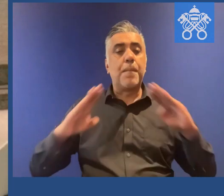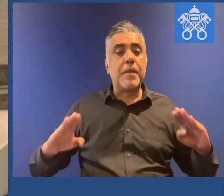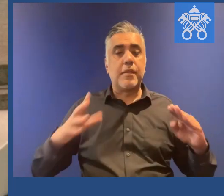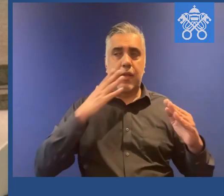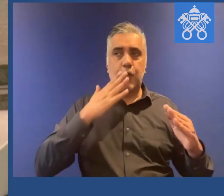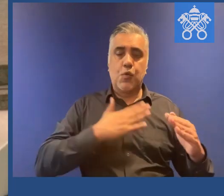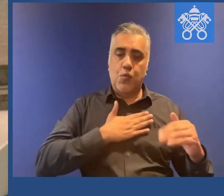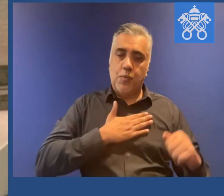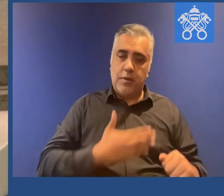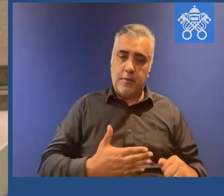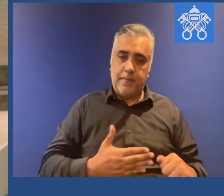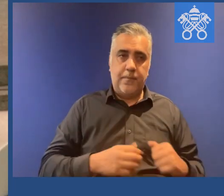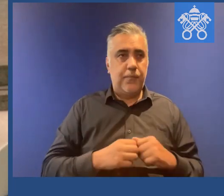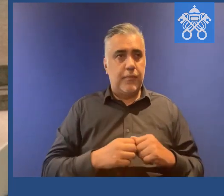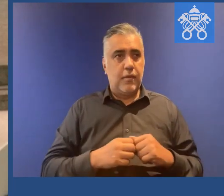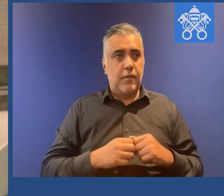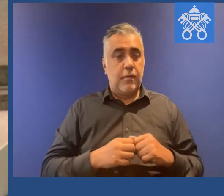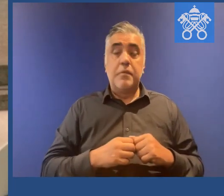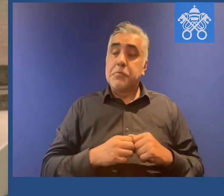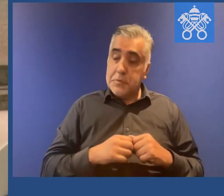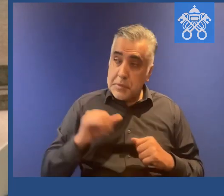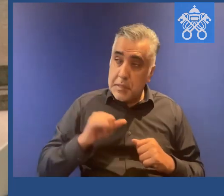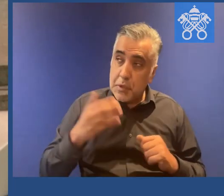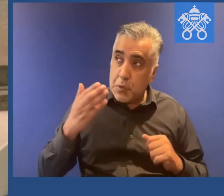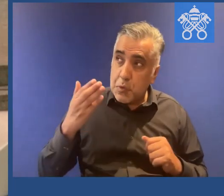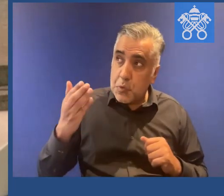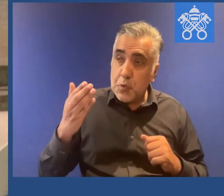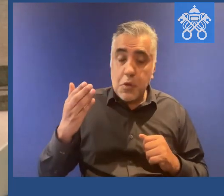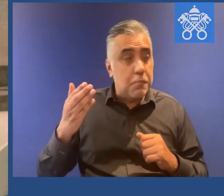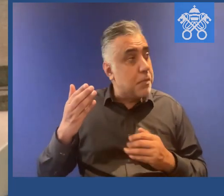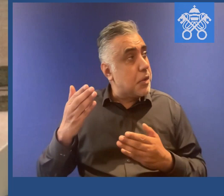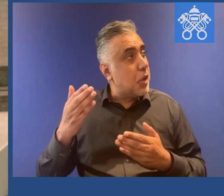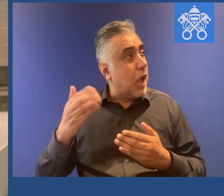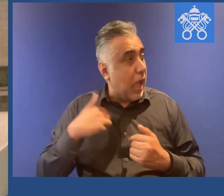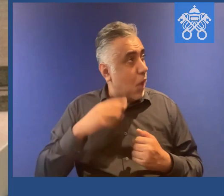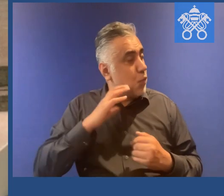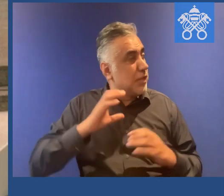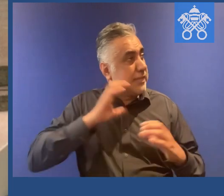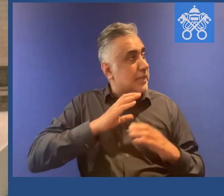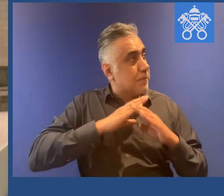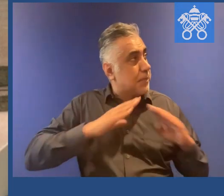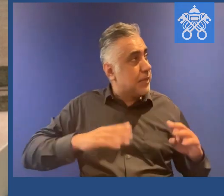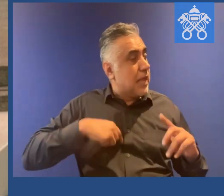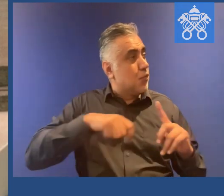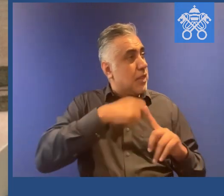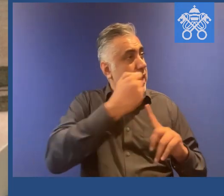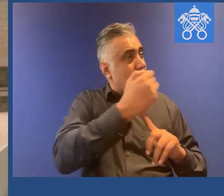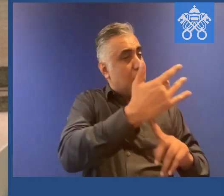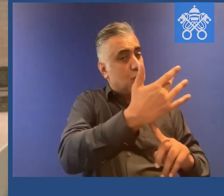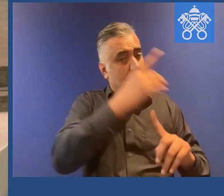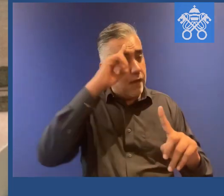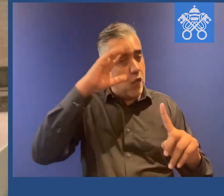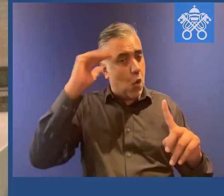and goodwill. Just like you, may we all seek peace as we light candles of